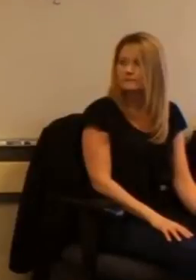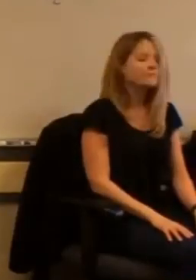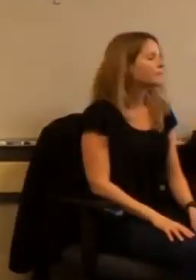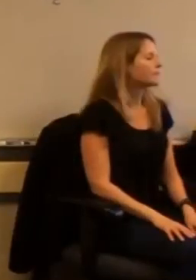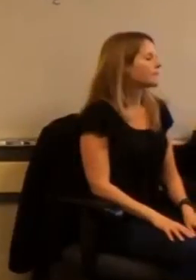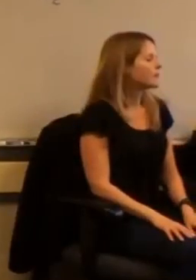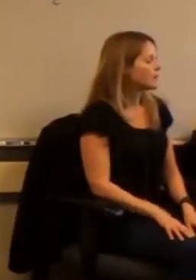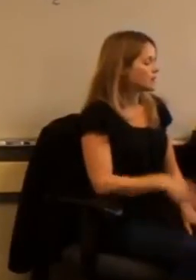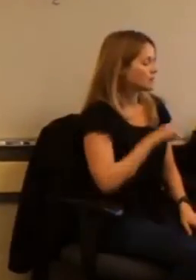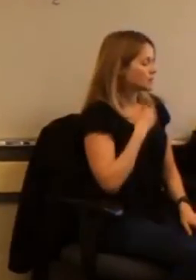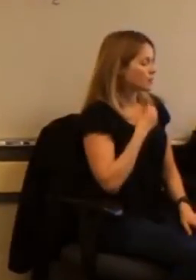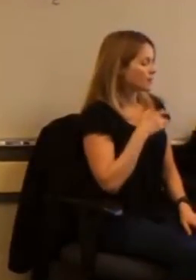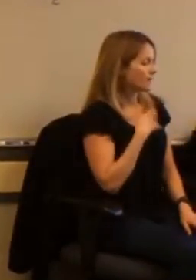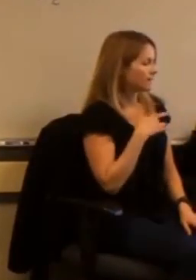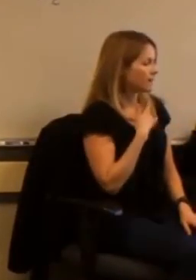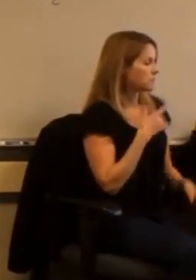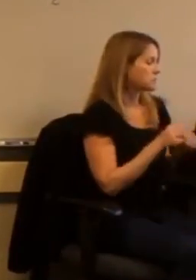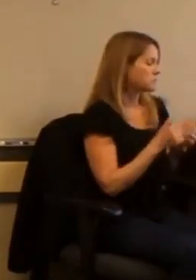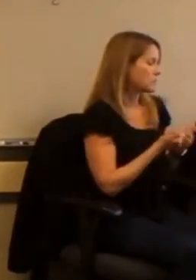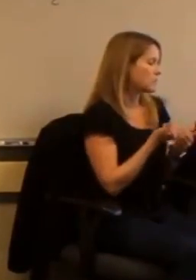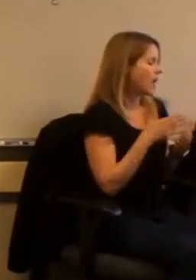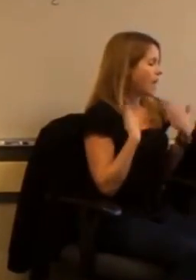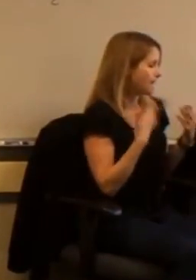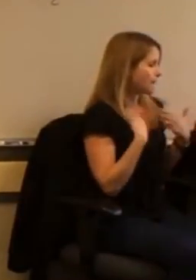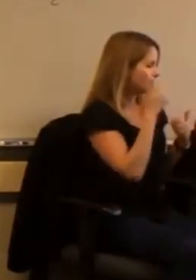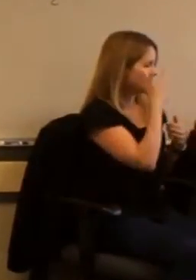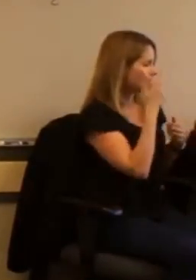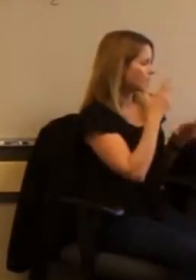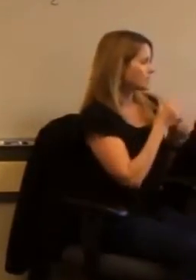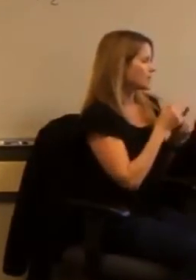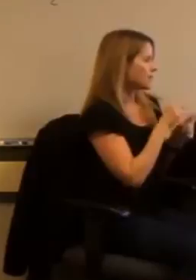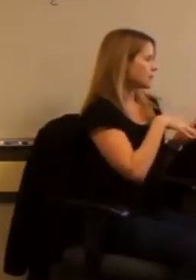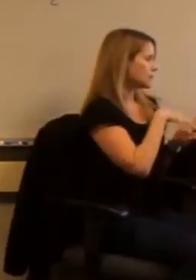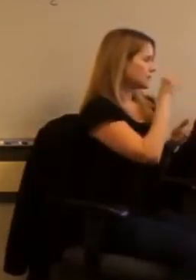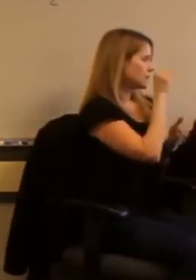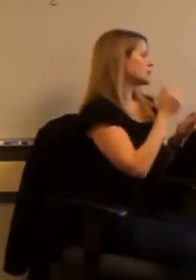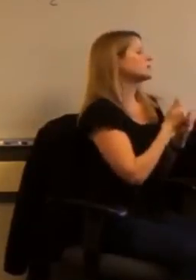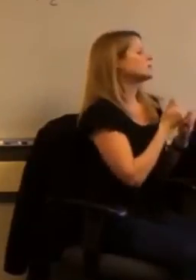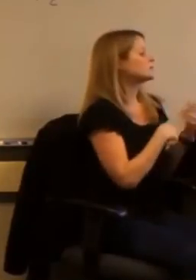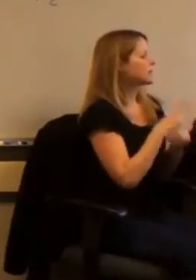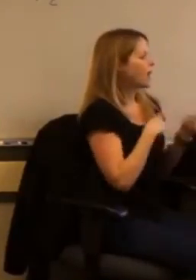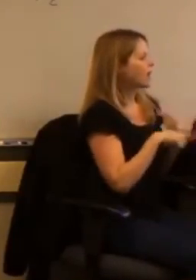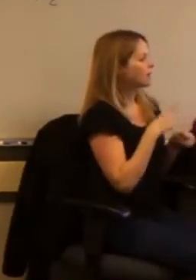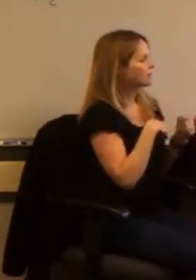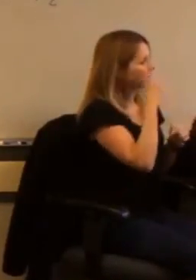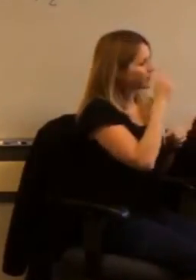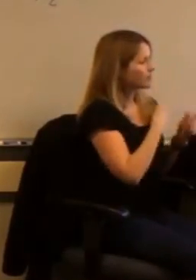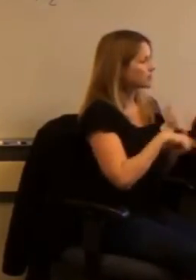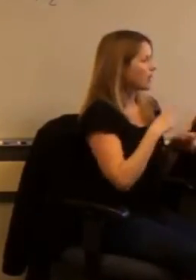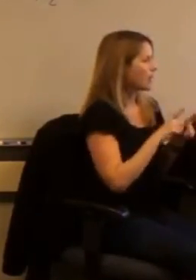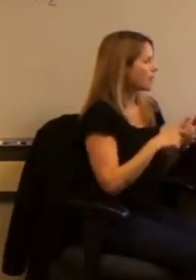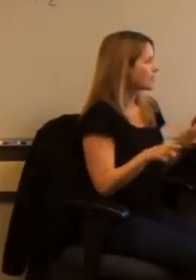emotions I felt were mostly happy because I got to learn new science for sign language